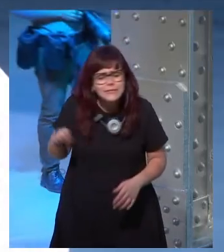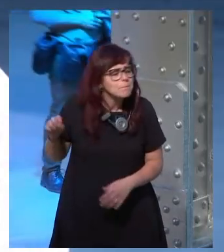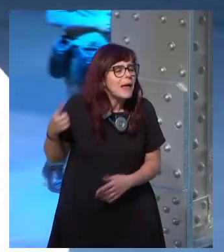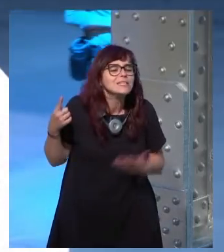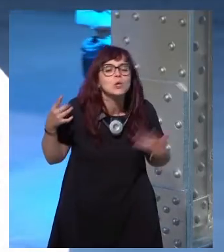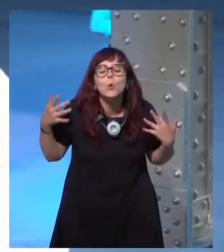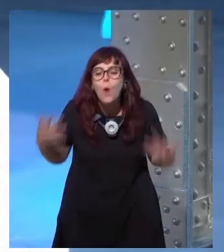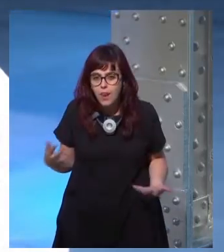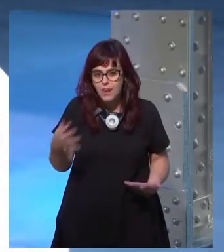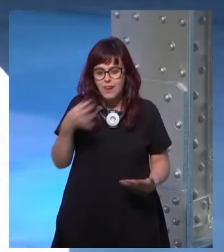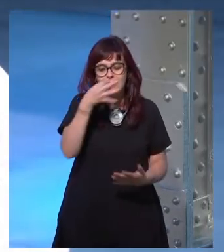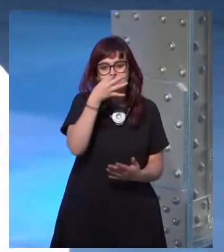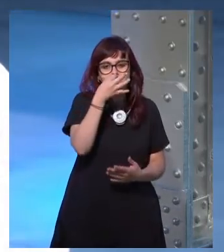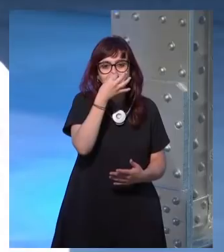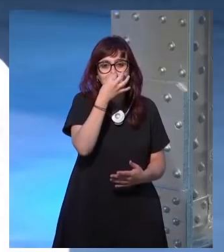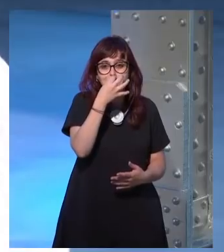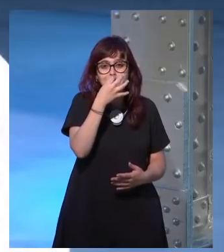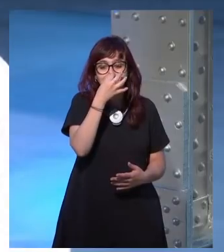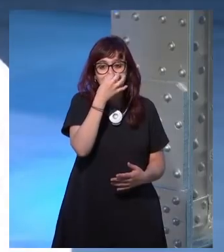the labor?